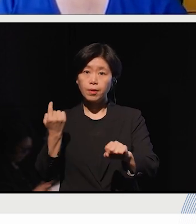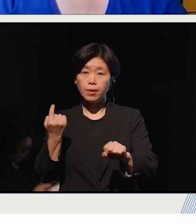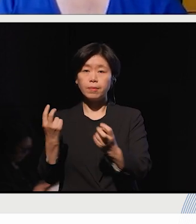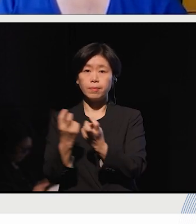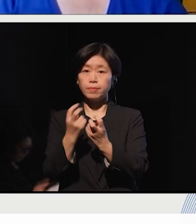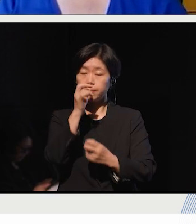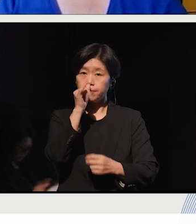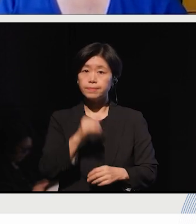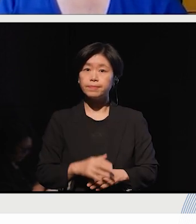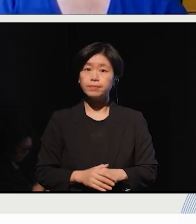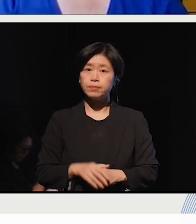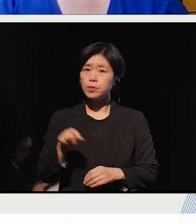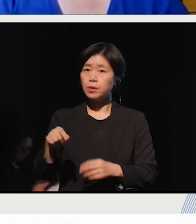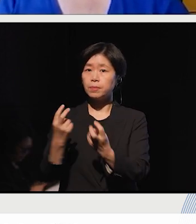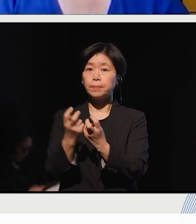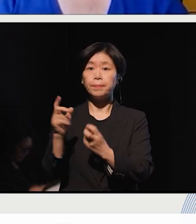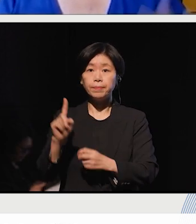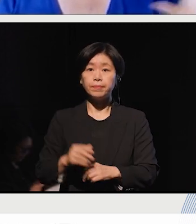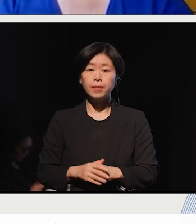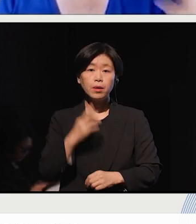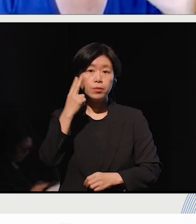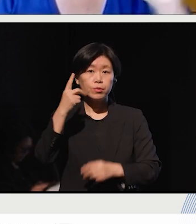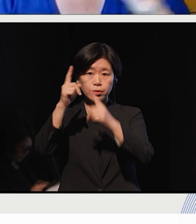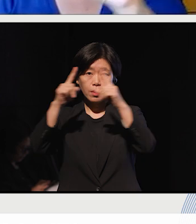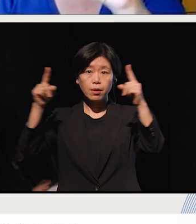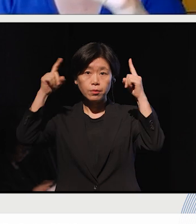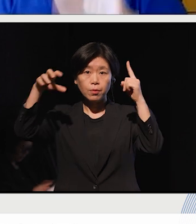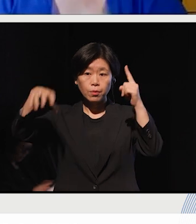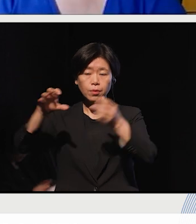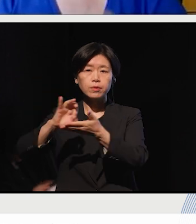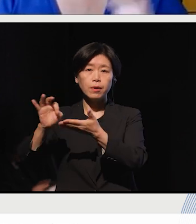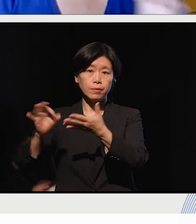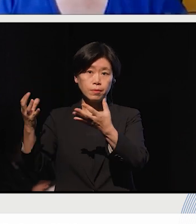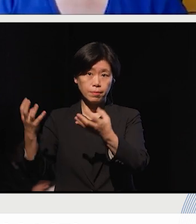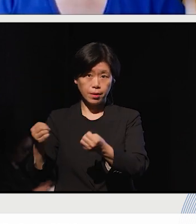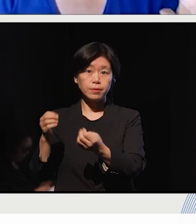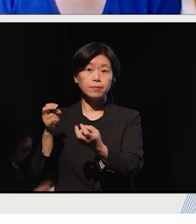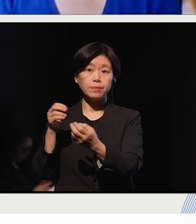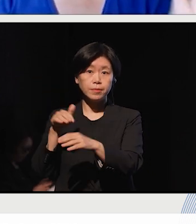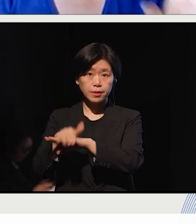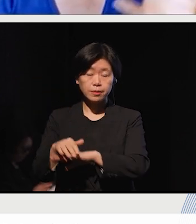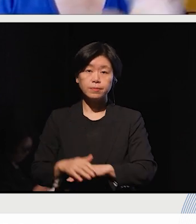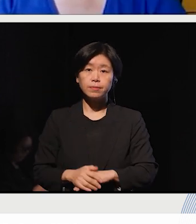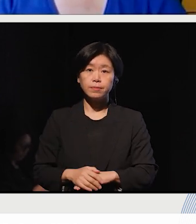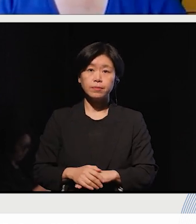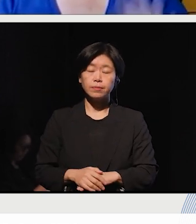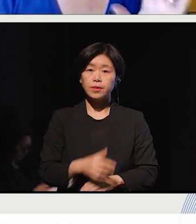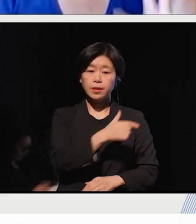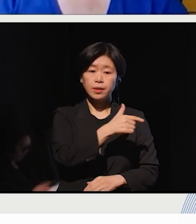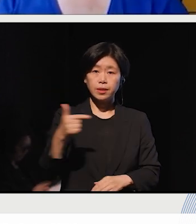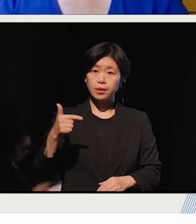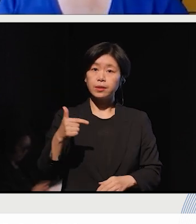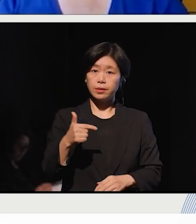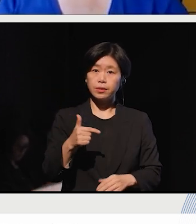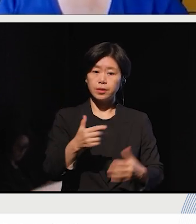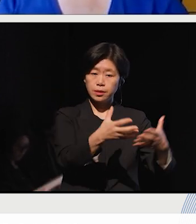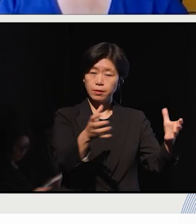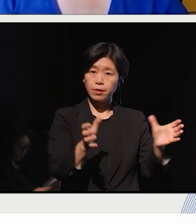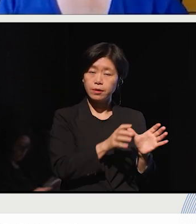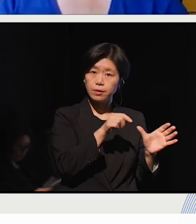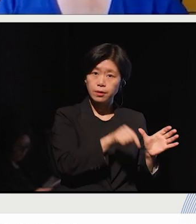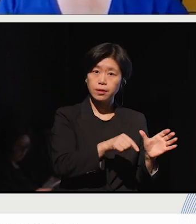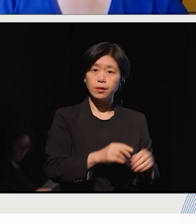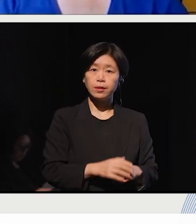and universities in the United States, where every division and department in the large institution takes responsibility